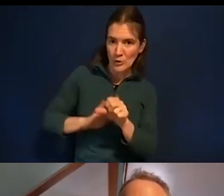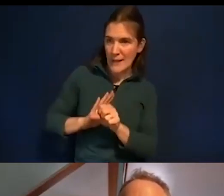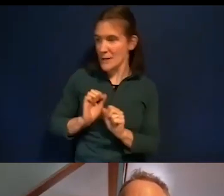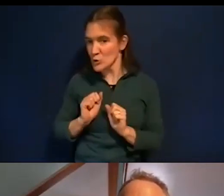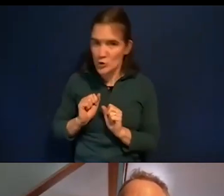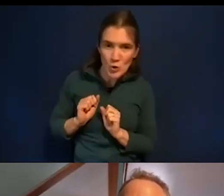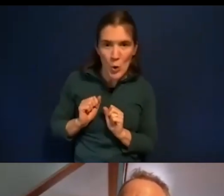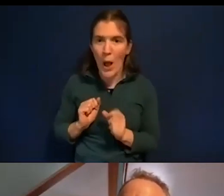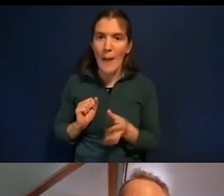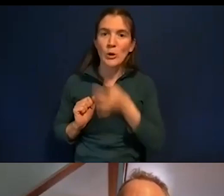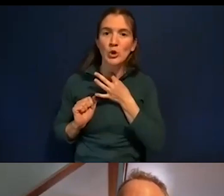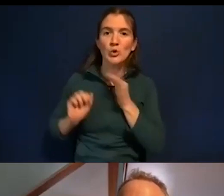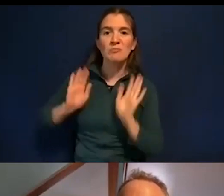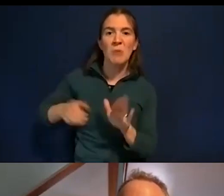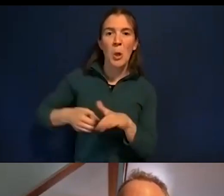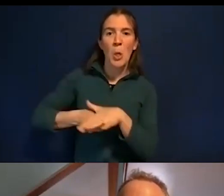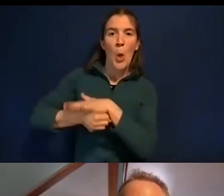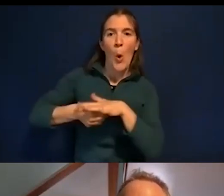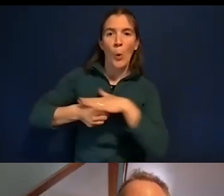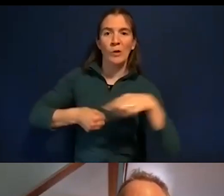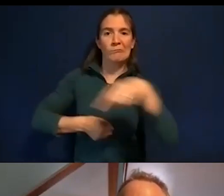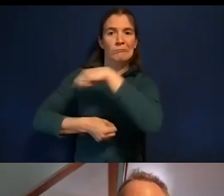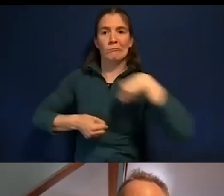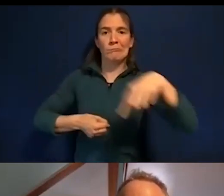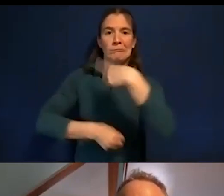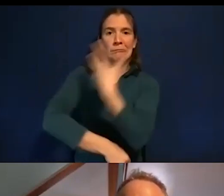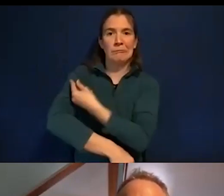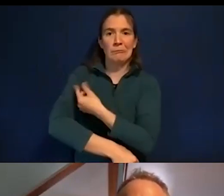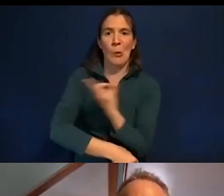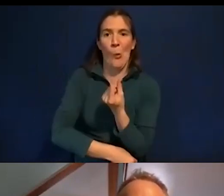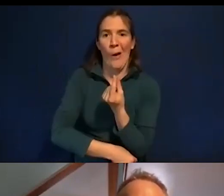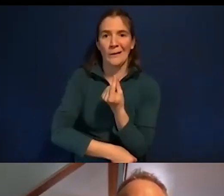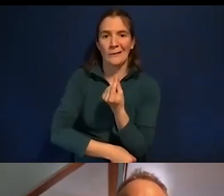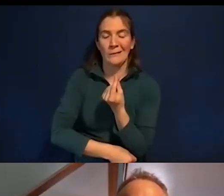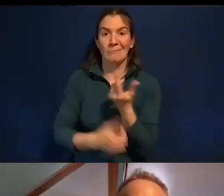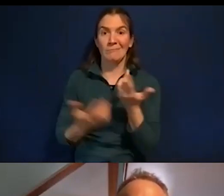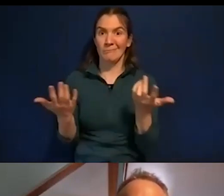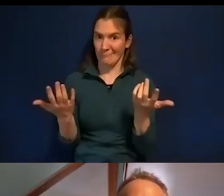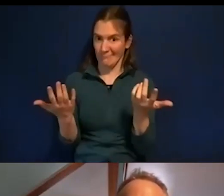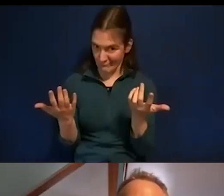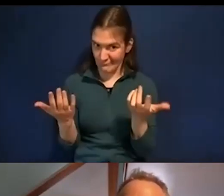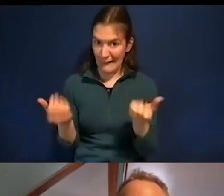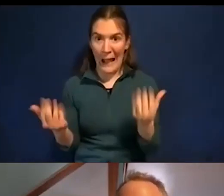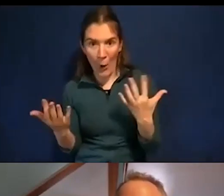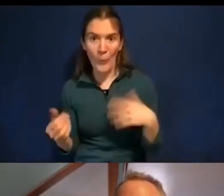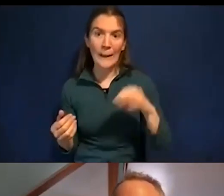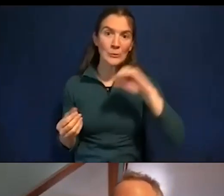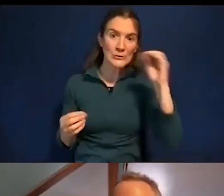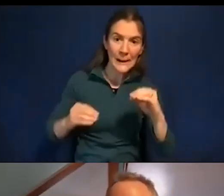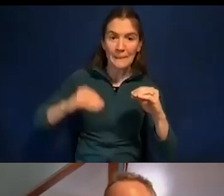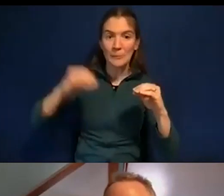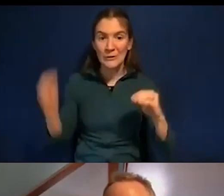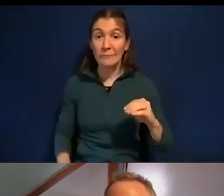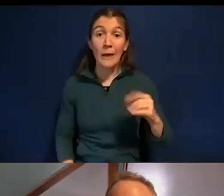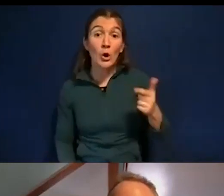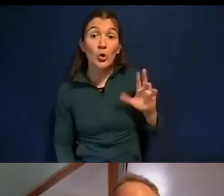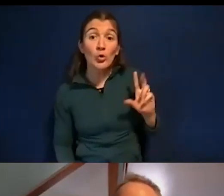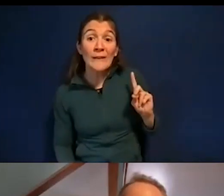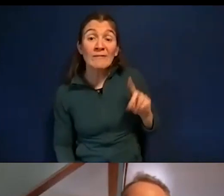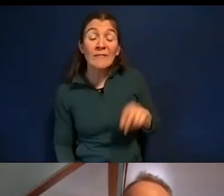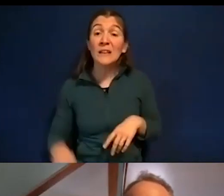learning about the local vaccination rate and case rate in, you know, Greenfield,